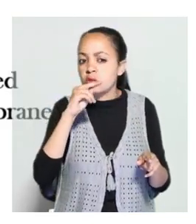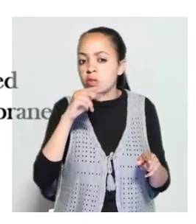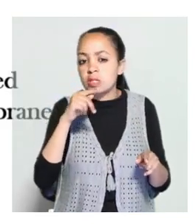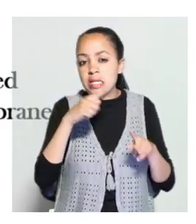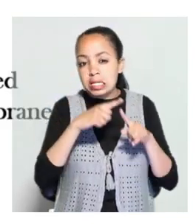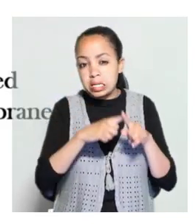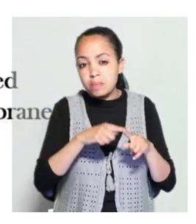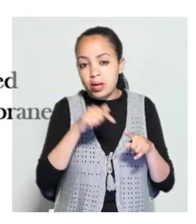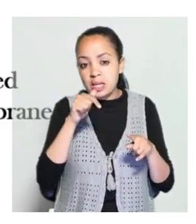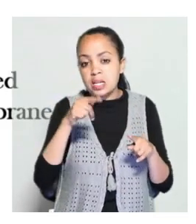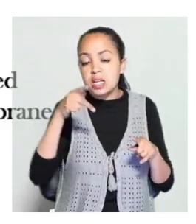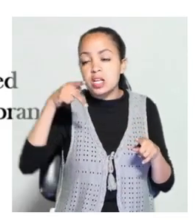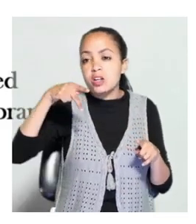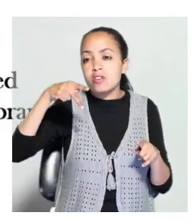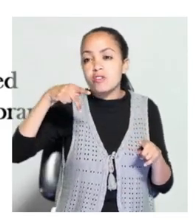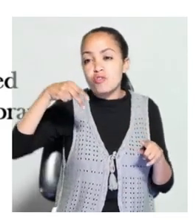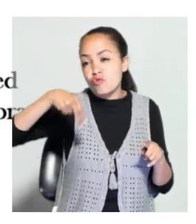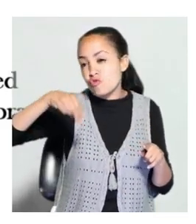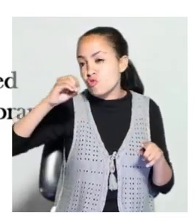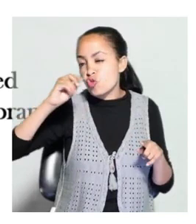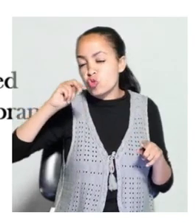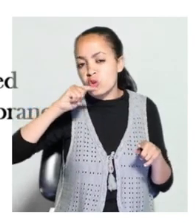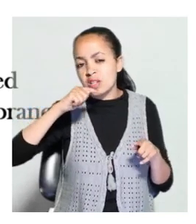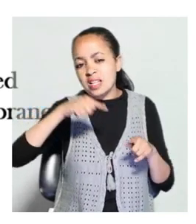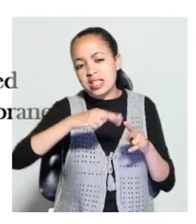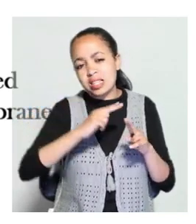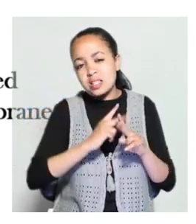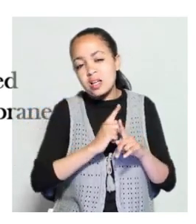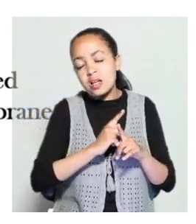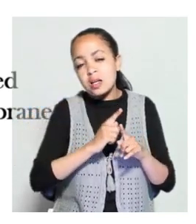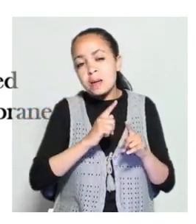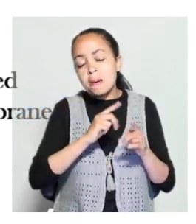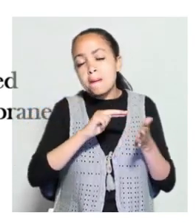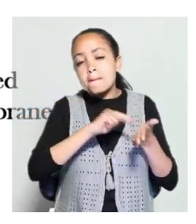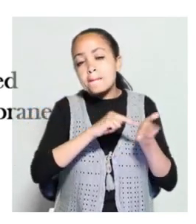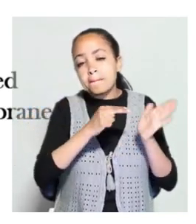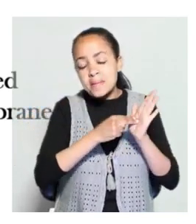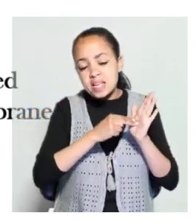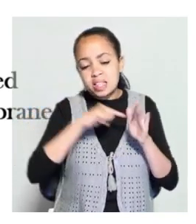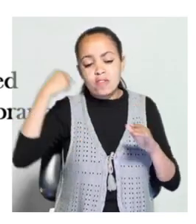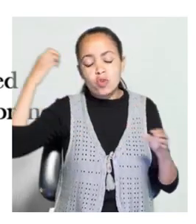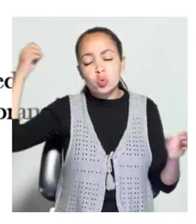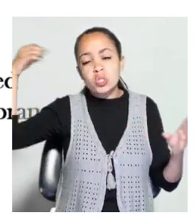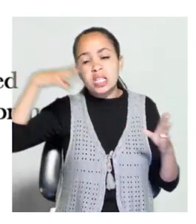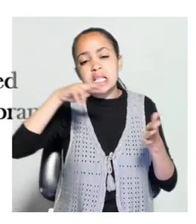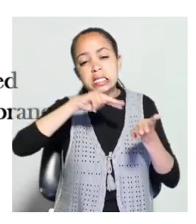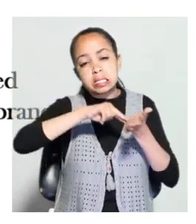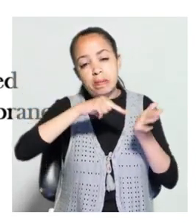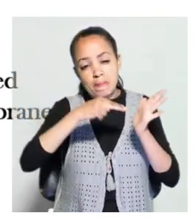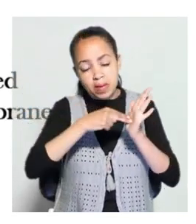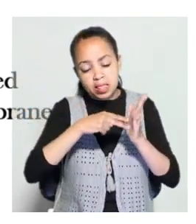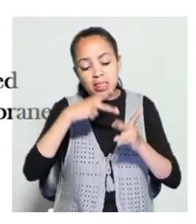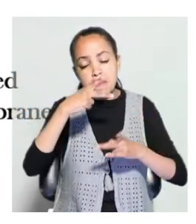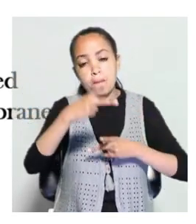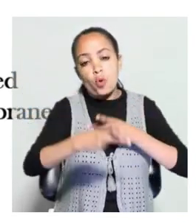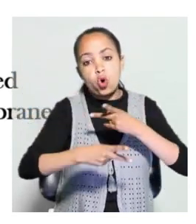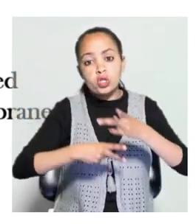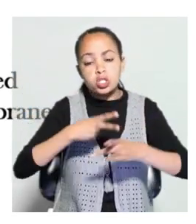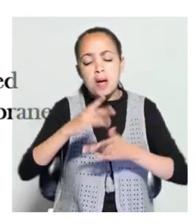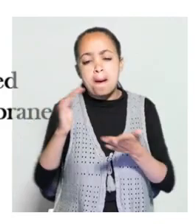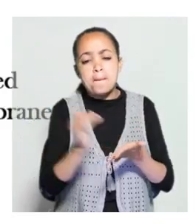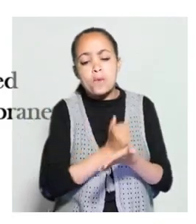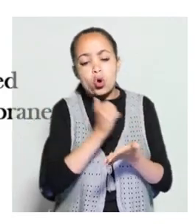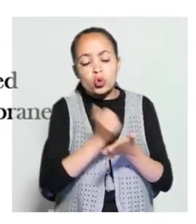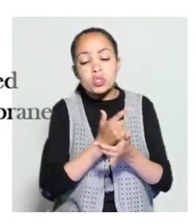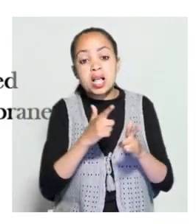from photon here. As a result, we mean that photosynthesis means a process of